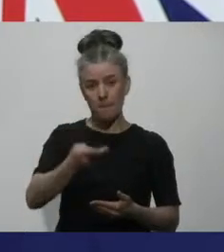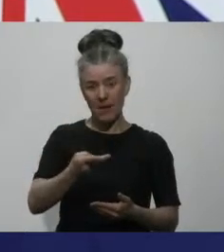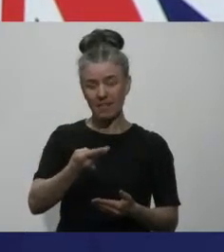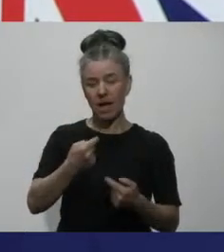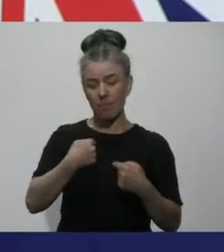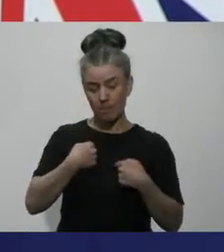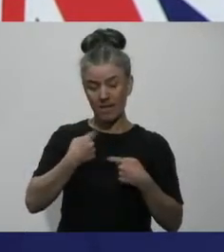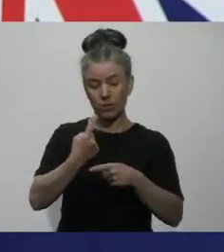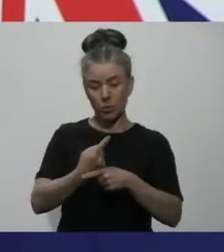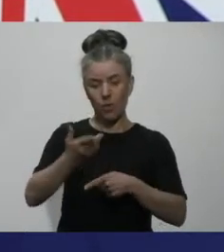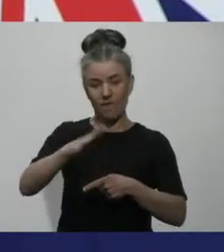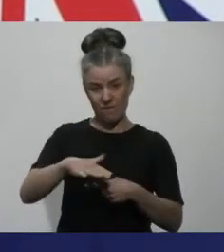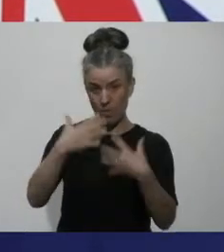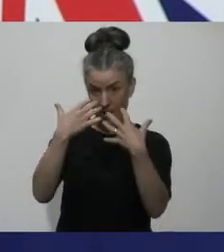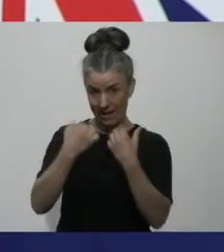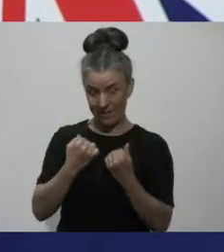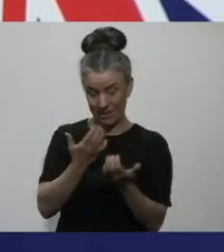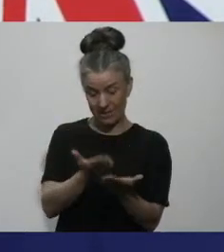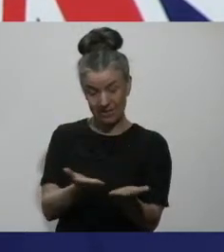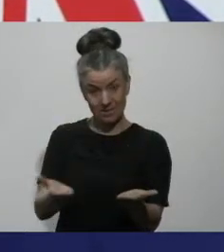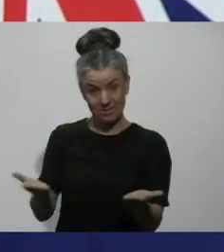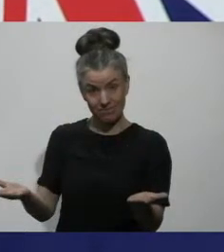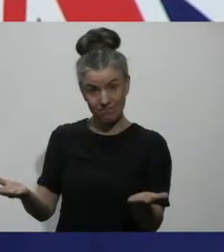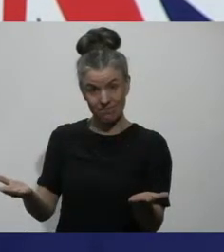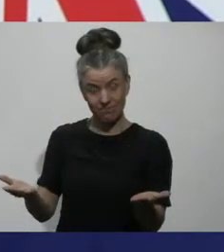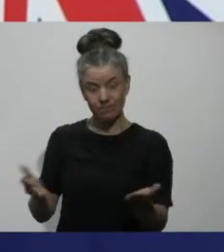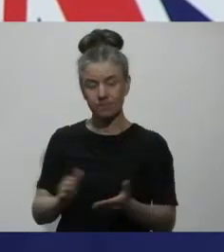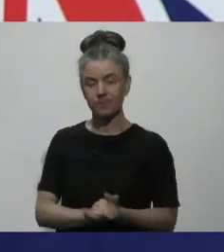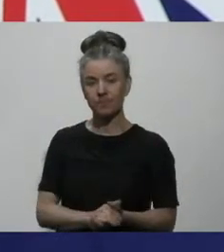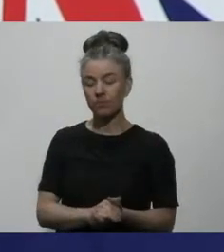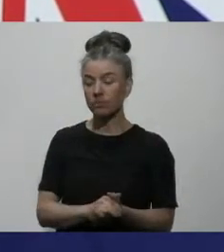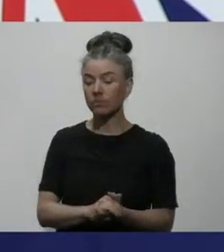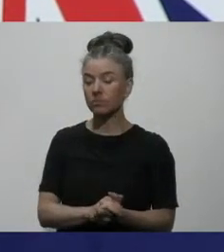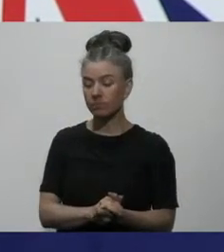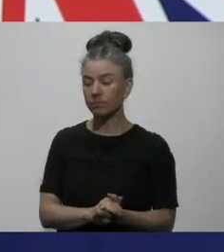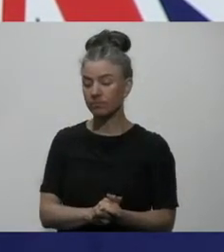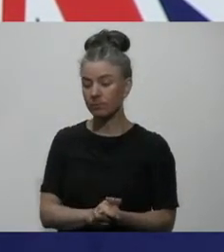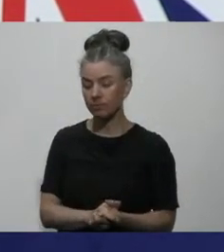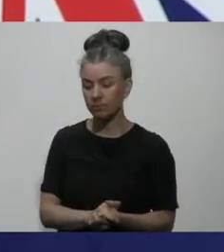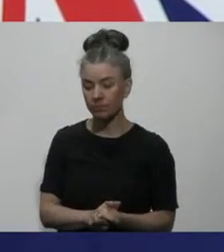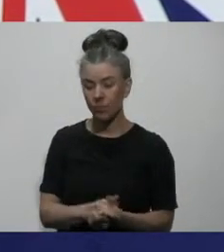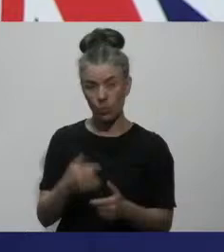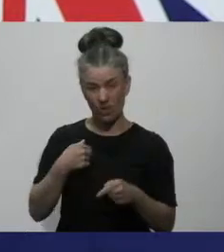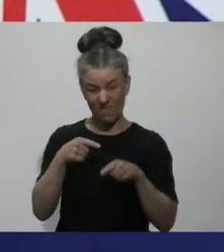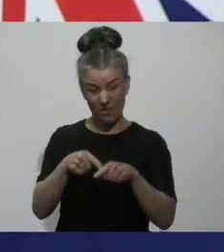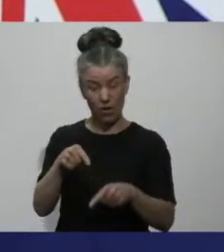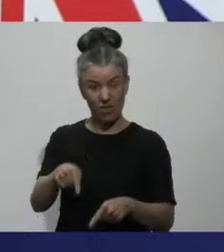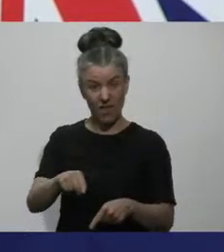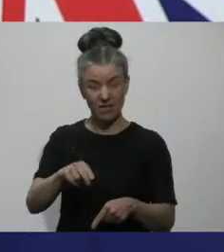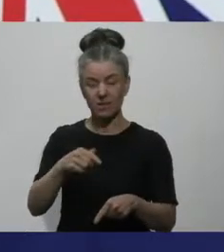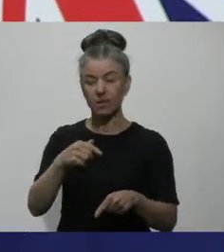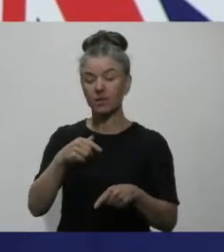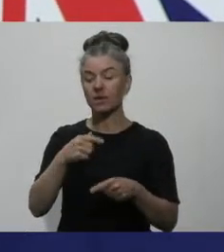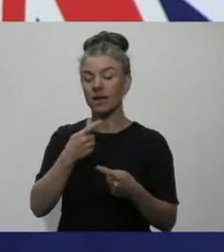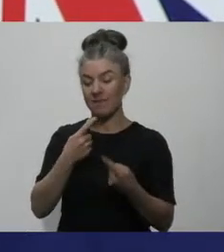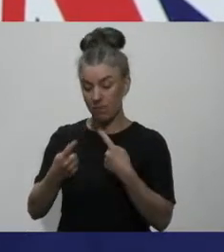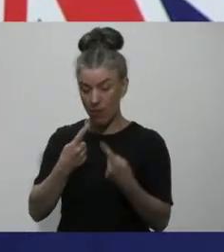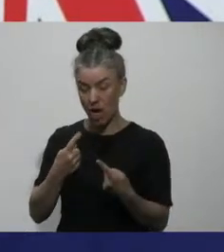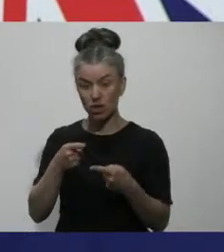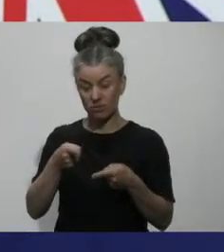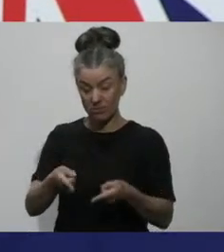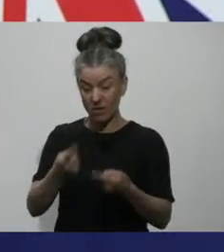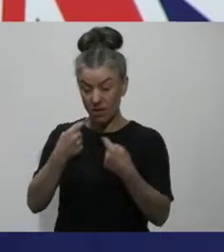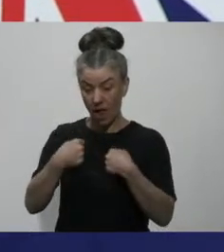showing. That is what we rely on to determine where the source of this is. And as I've said, although we haven't yet found that source, we will